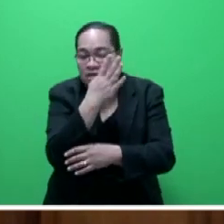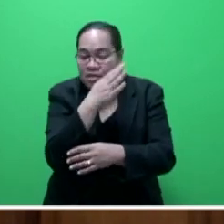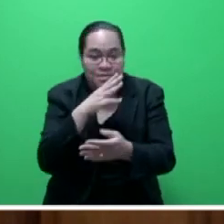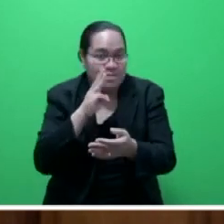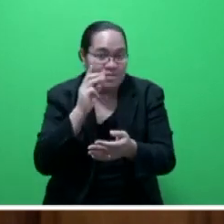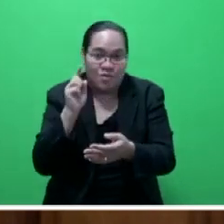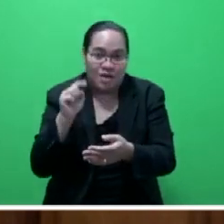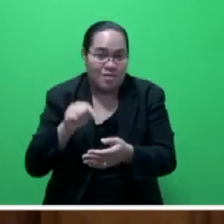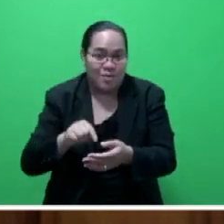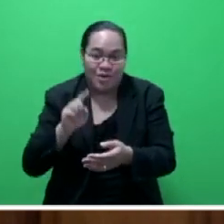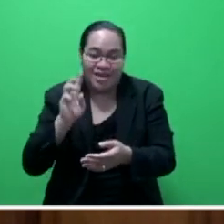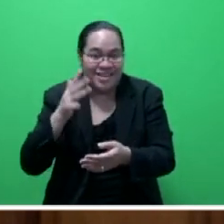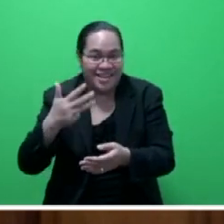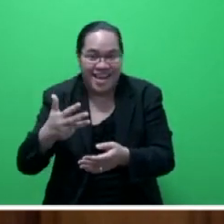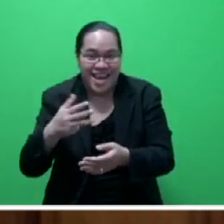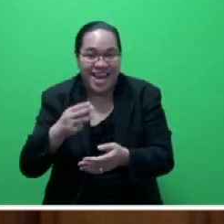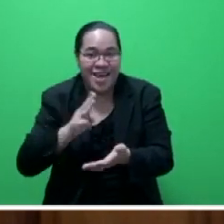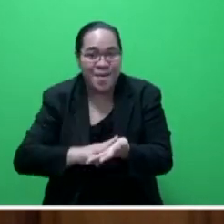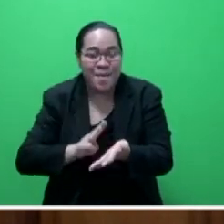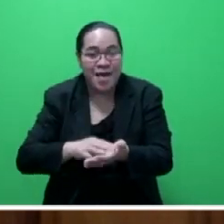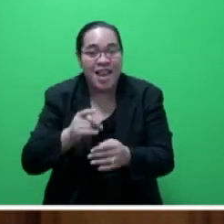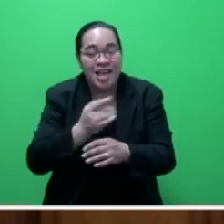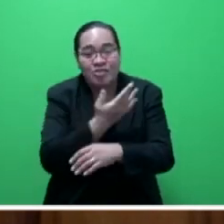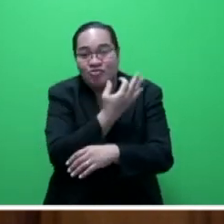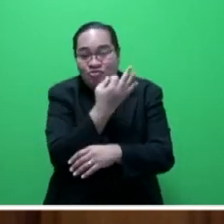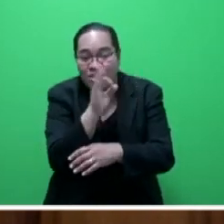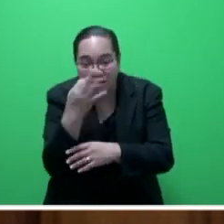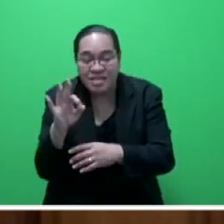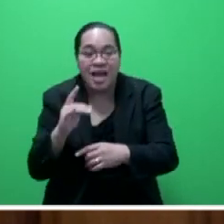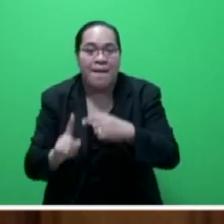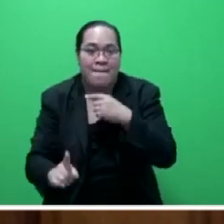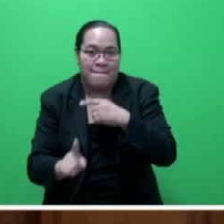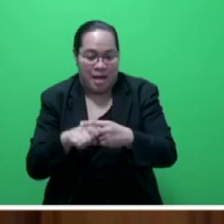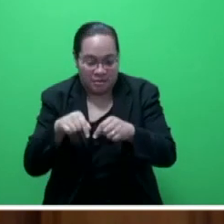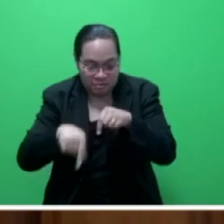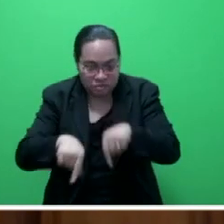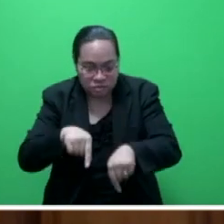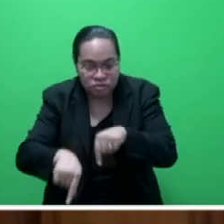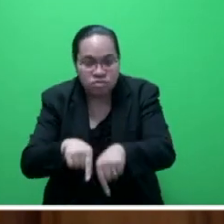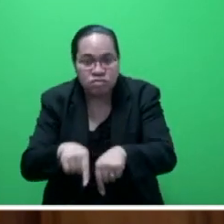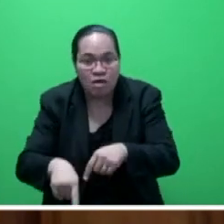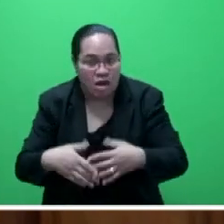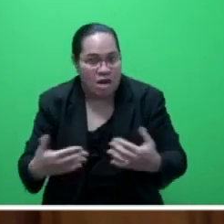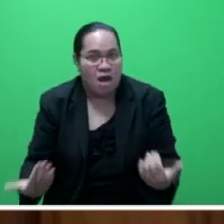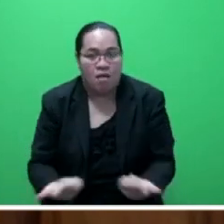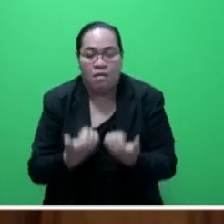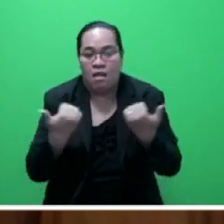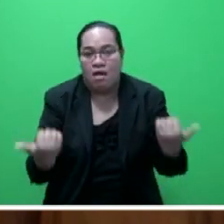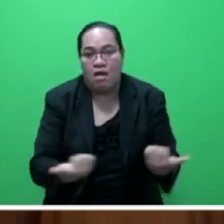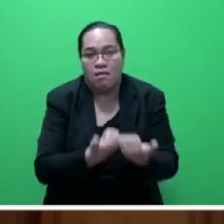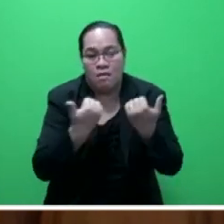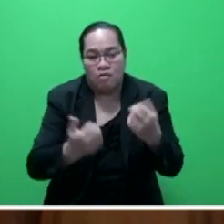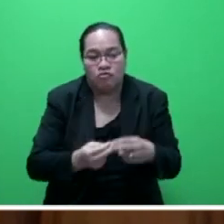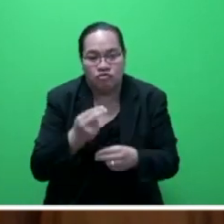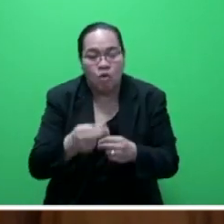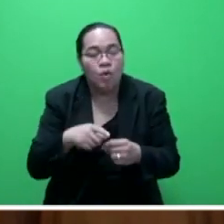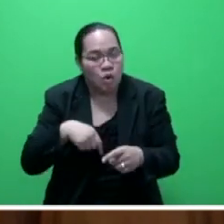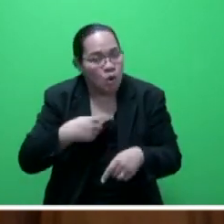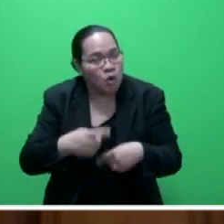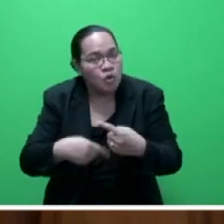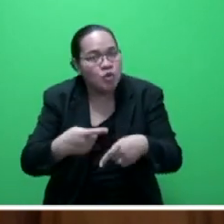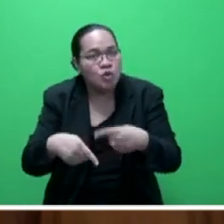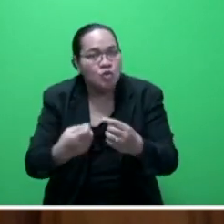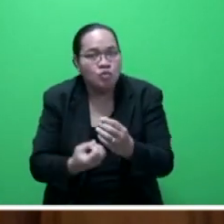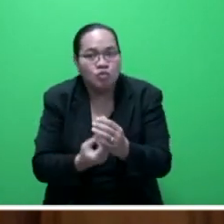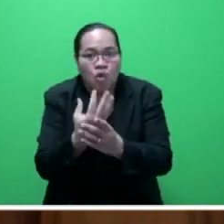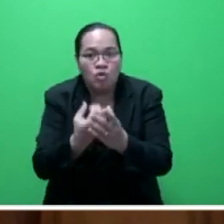have been mapped and we now have a live dashboard. We are continuing to plant trees